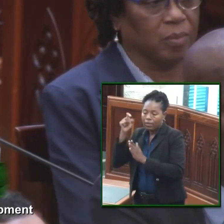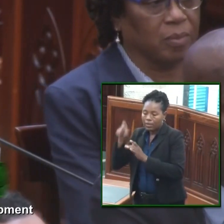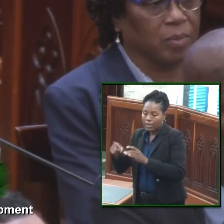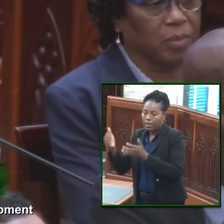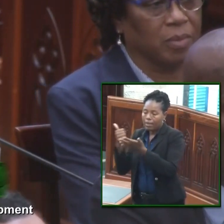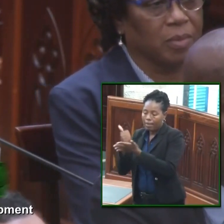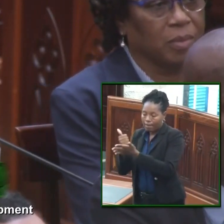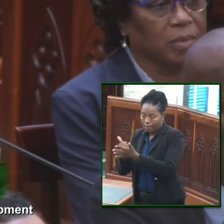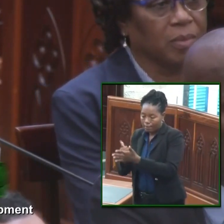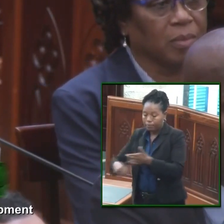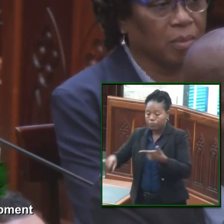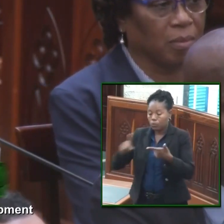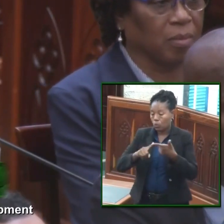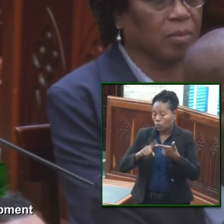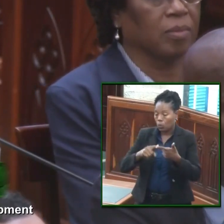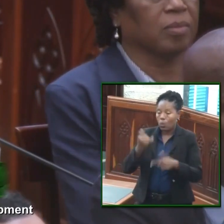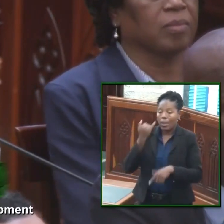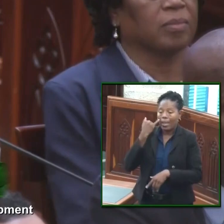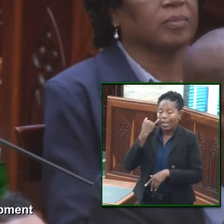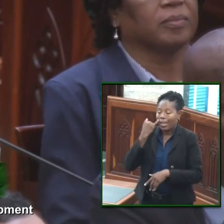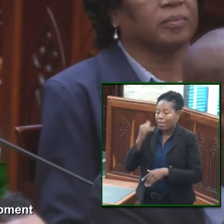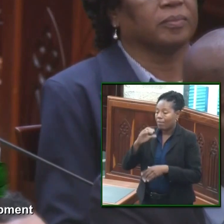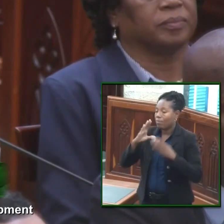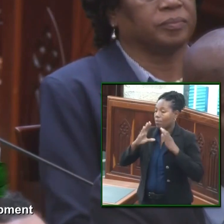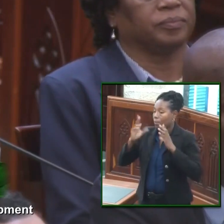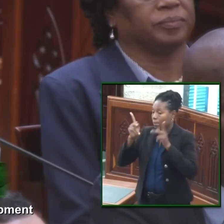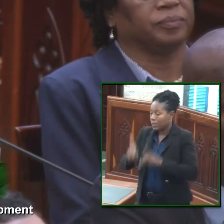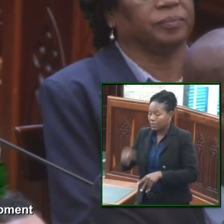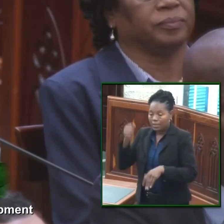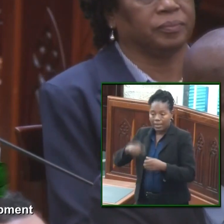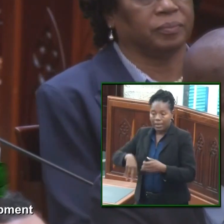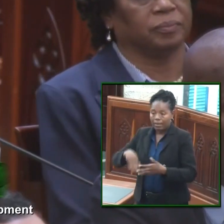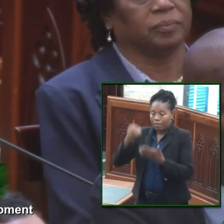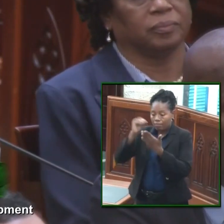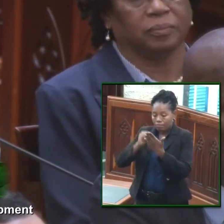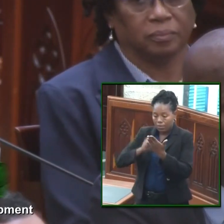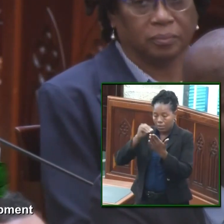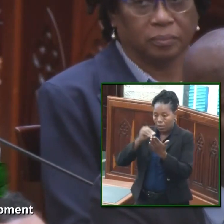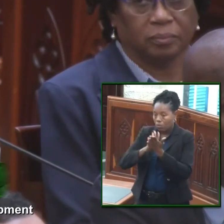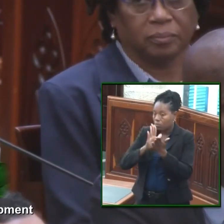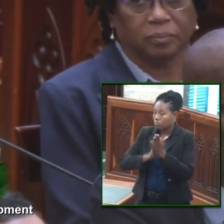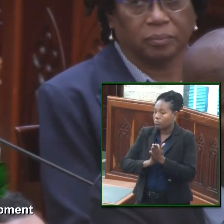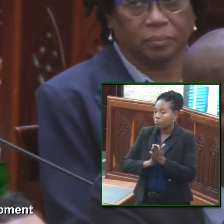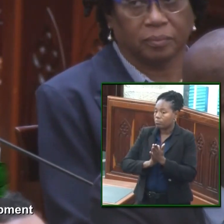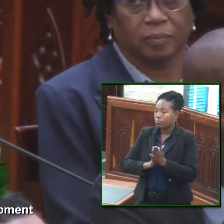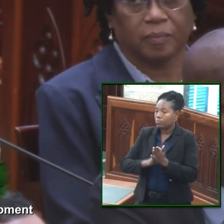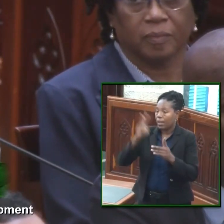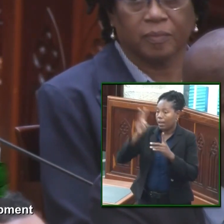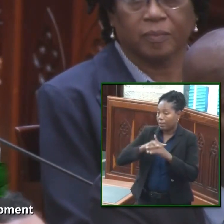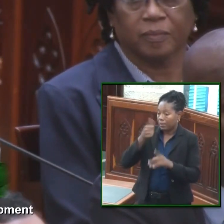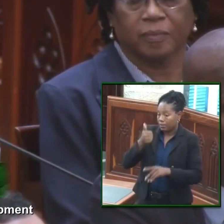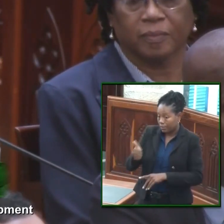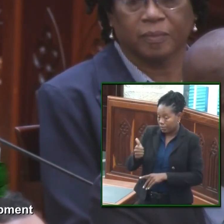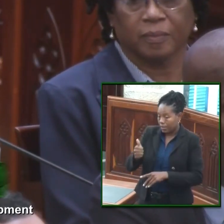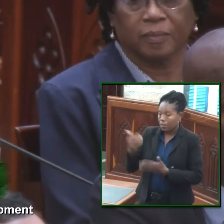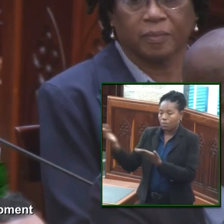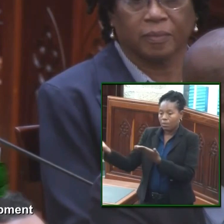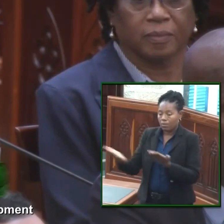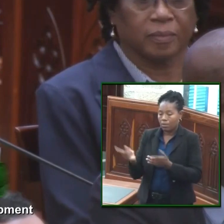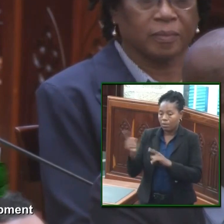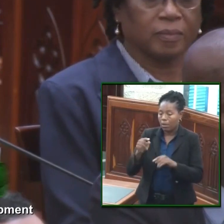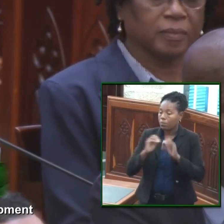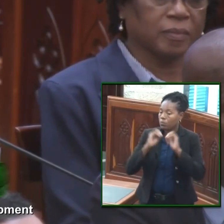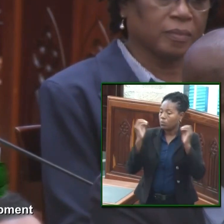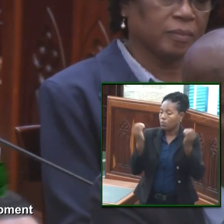2, if the client cannot fill the application, we invite them to the office, so we have a person there, and we have set up a kiosk that